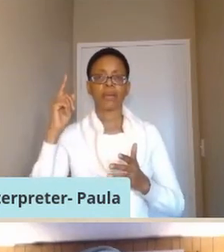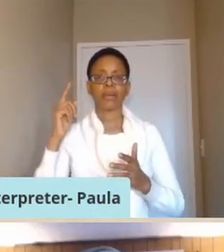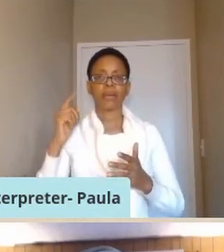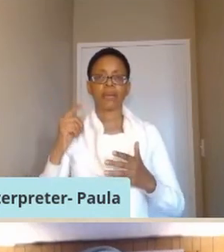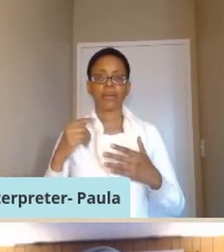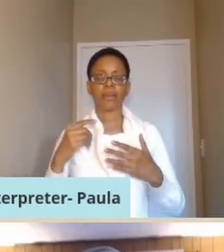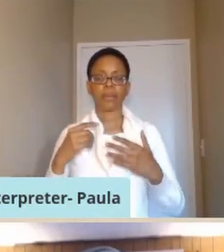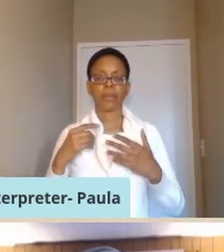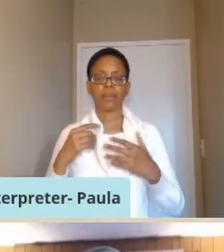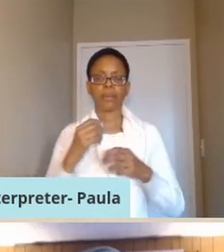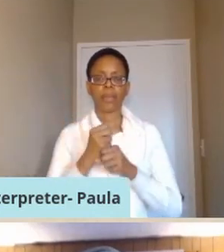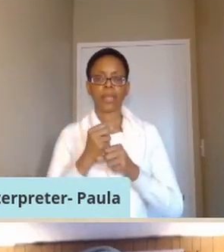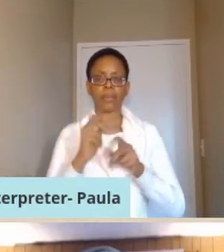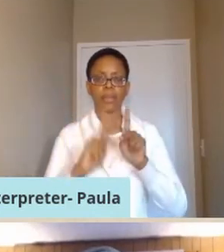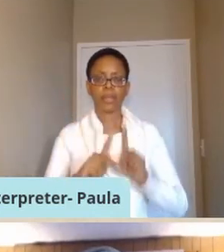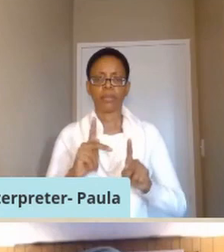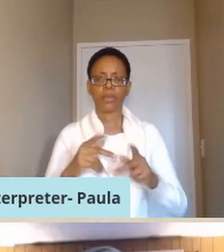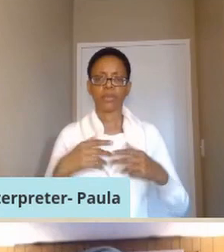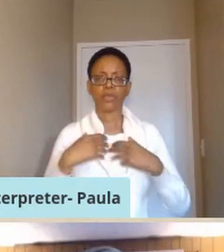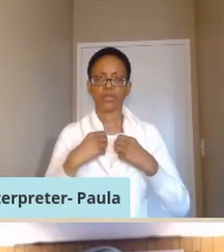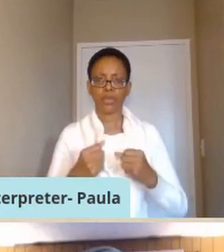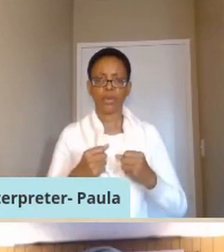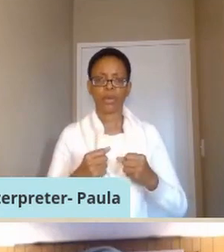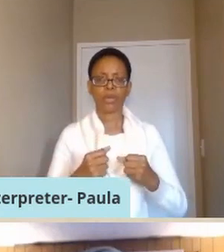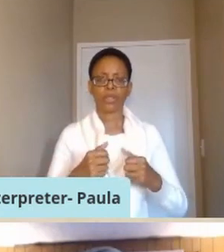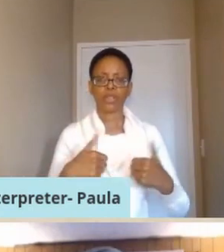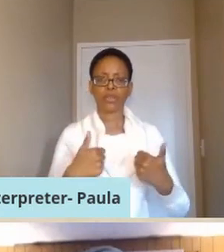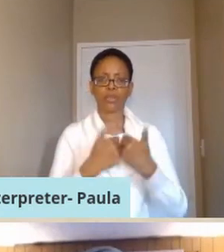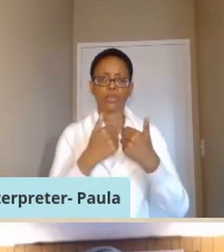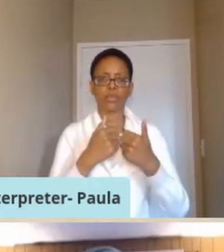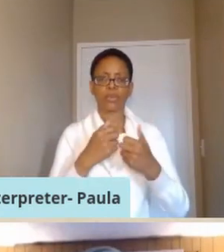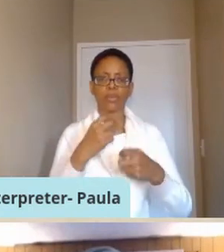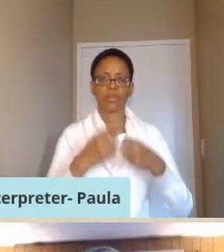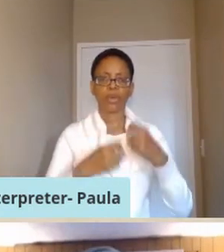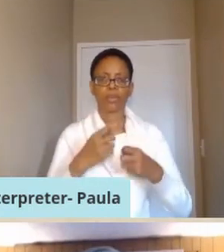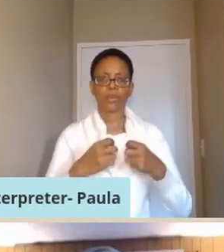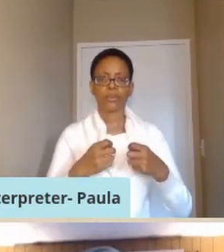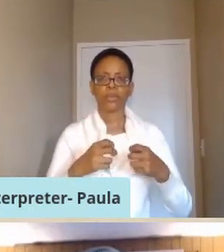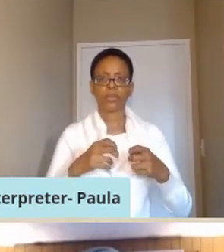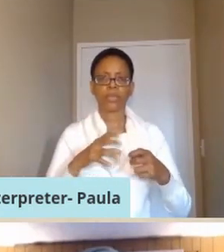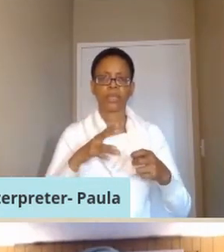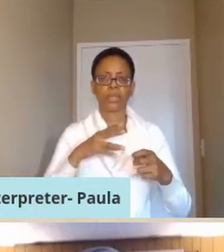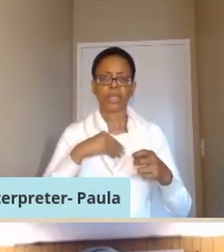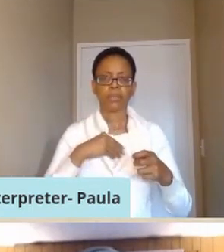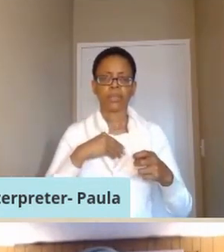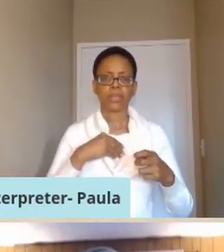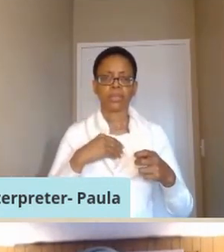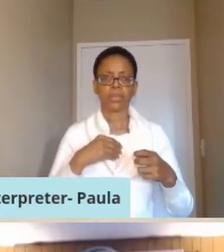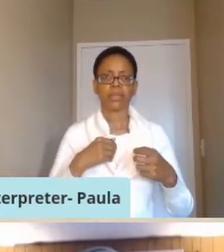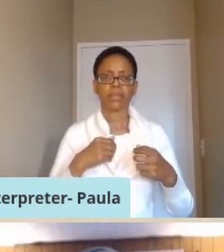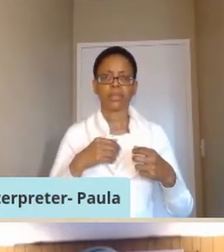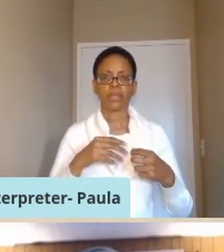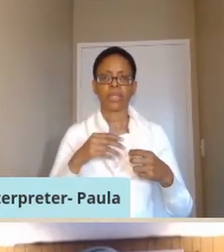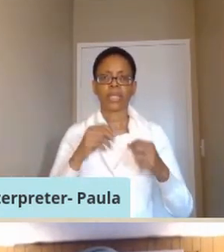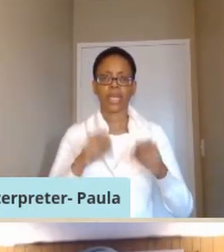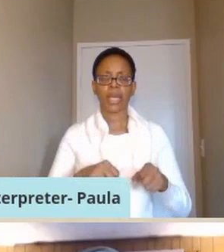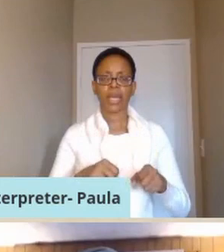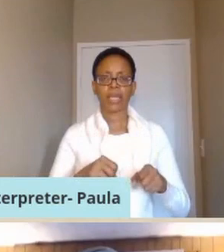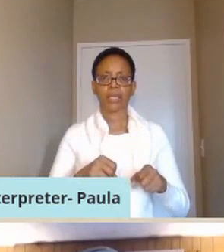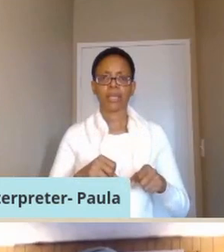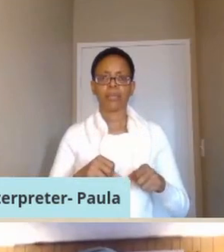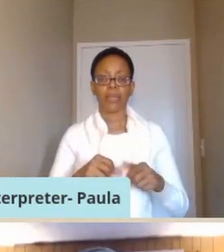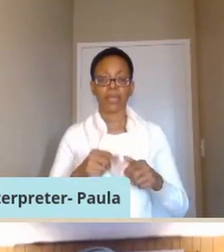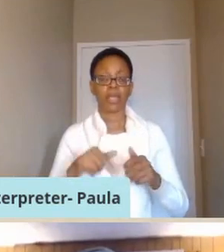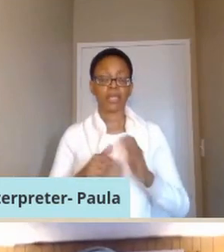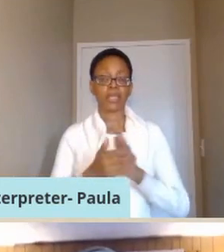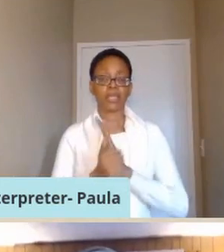to face calamities and difficulties or to manage it. However, because we are not aware of this unused skill